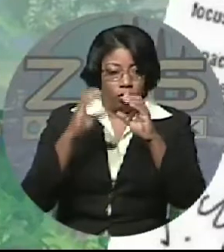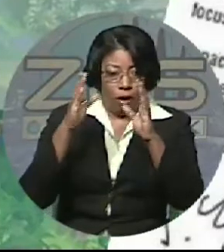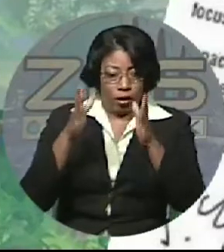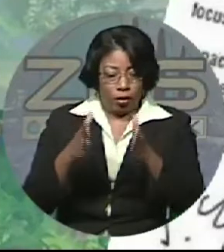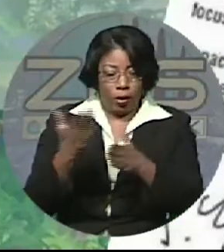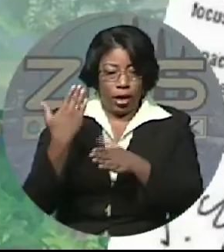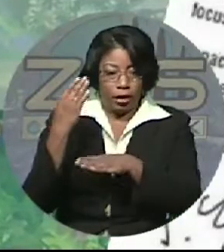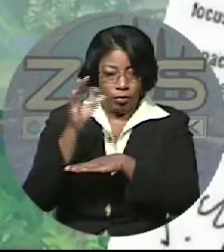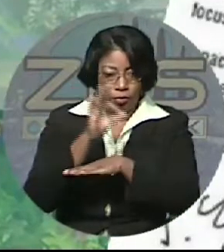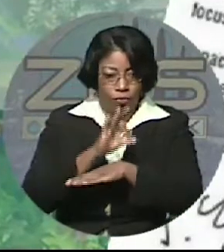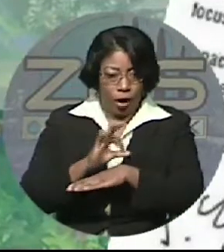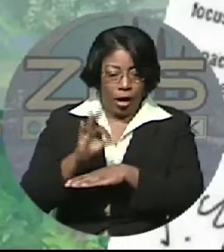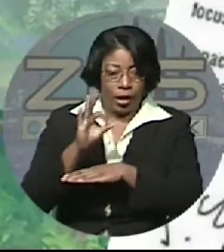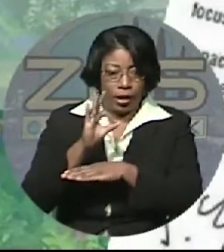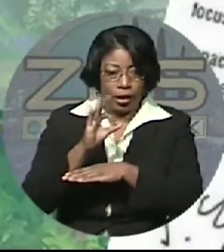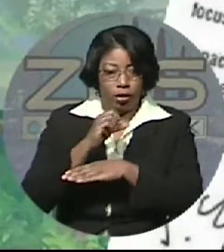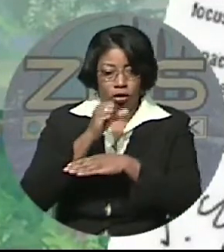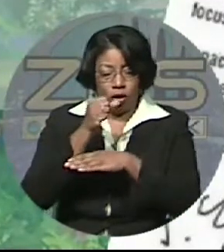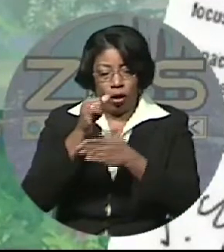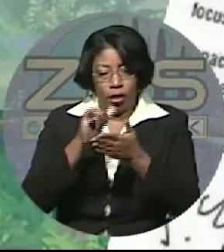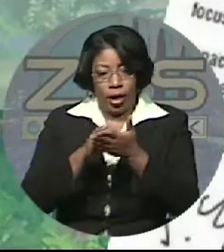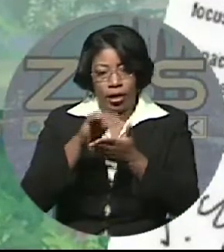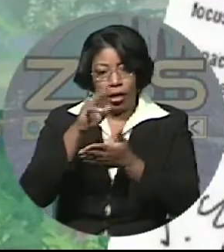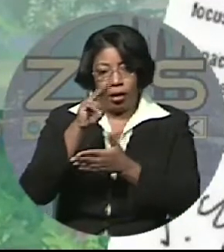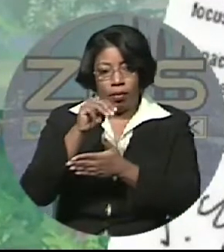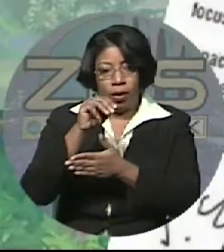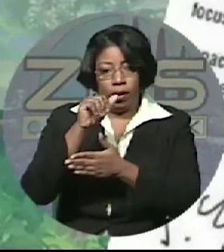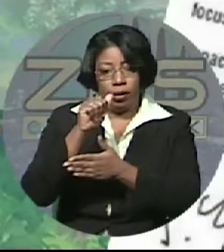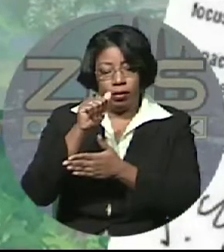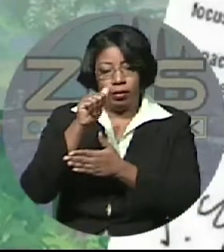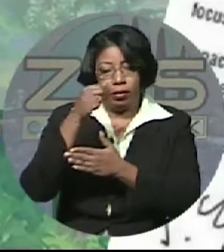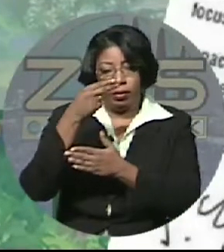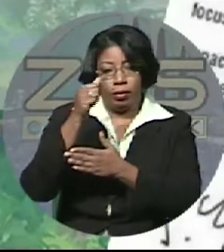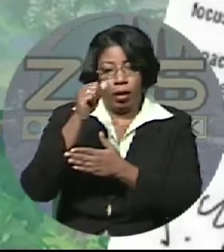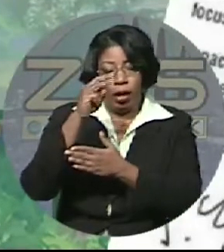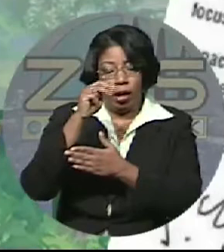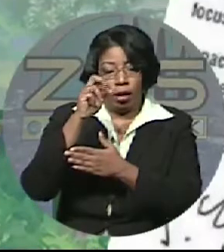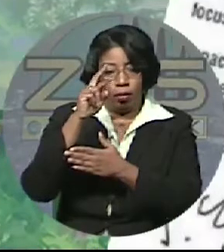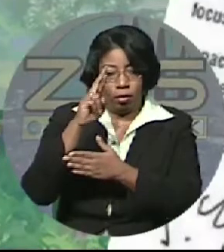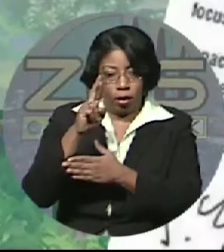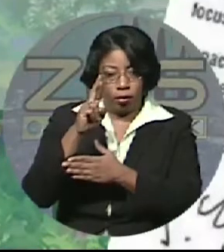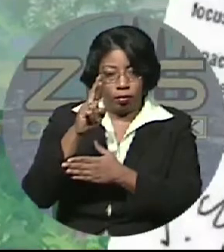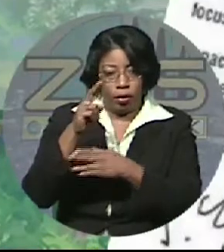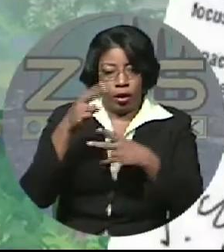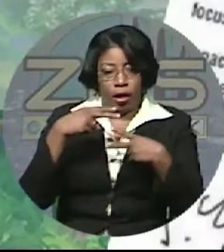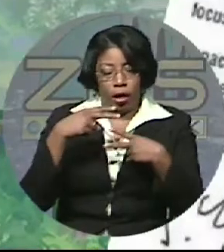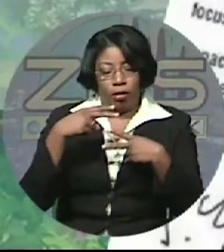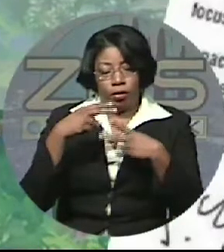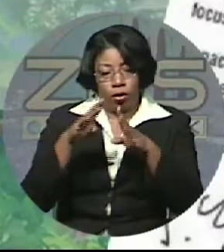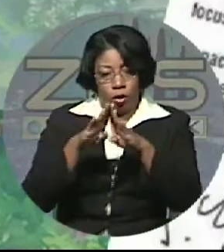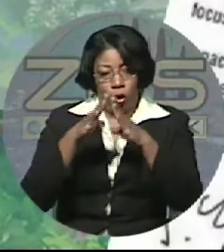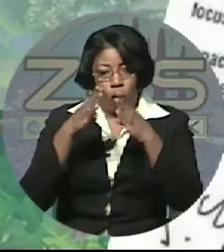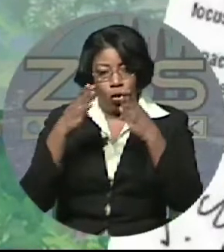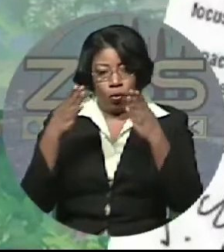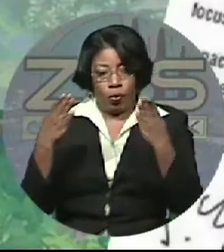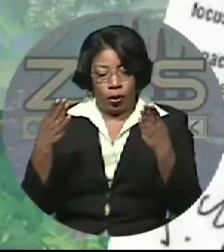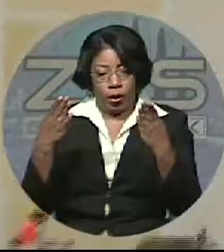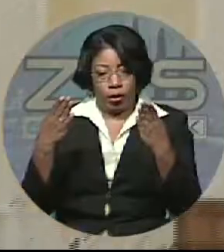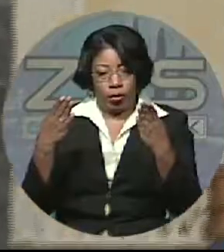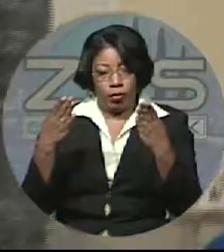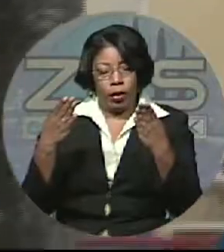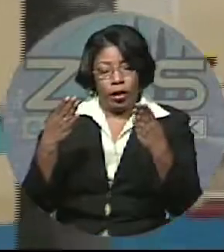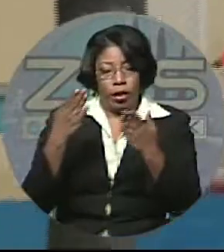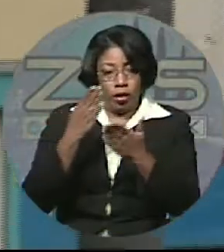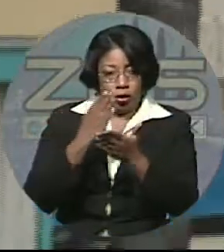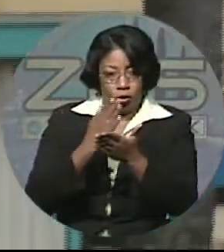Friday, based on repeated assurances, Baha Mar announced that it would launch a paced opening beginning Friday, culminating in a grand opening in May.